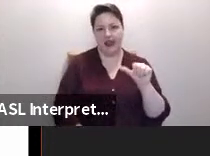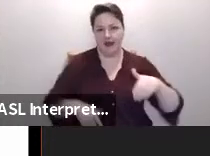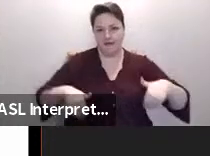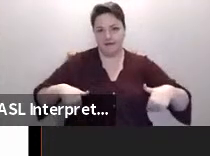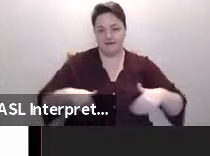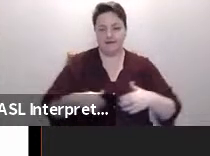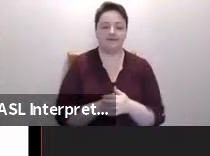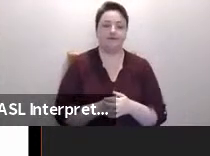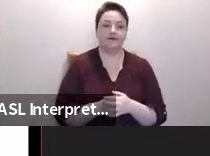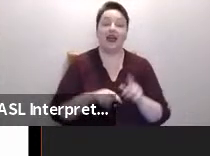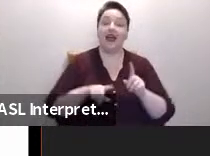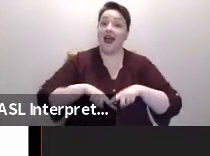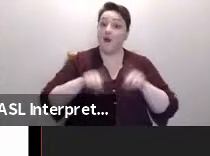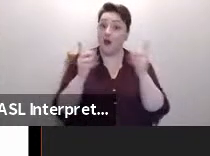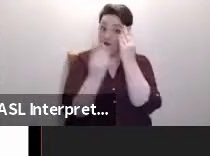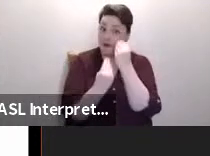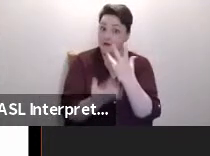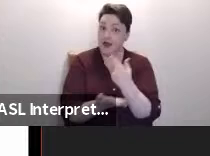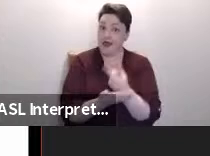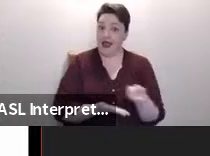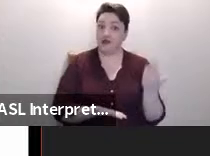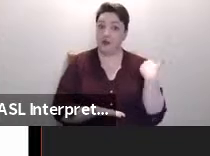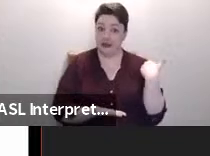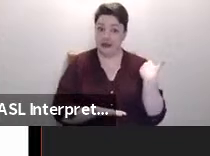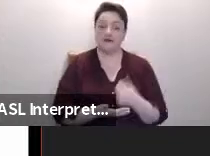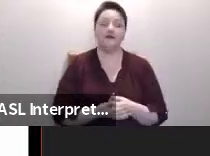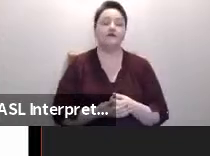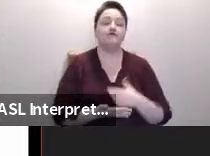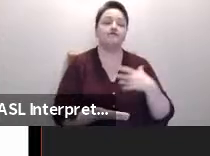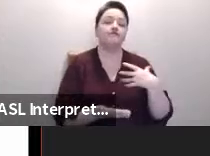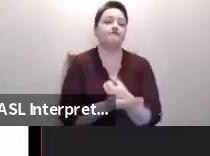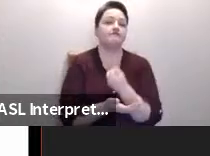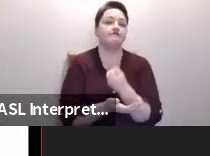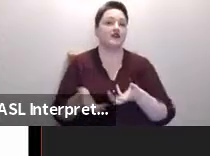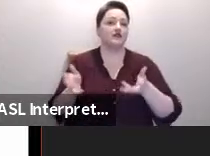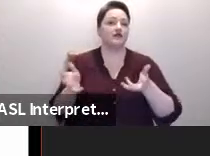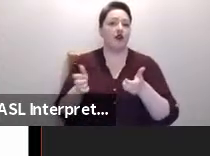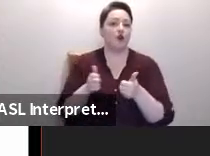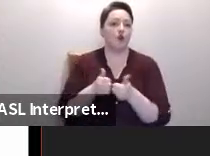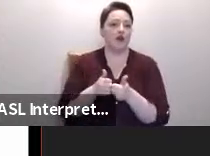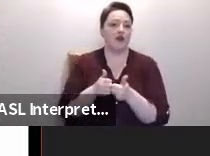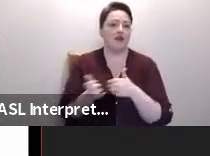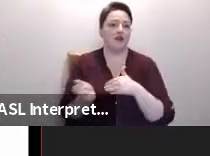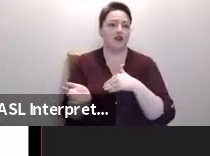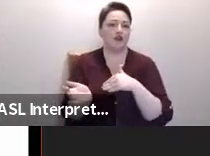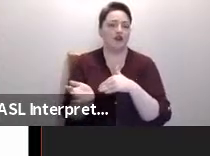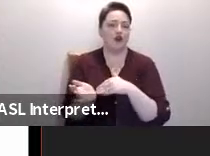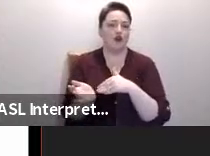week we had an opportunity to speak with Dr. Corbett, who is